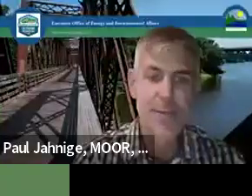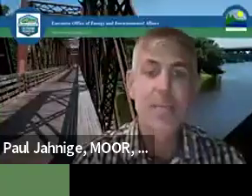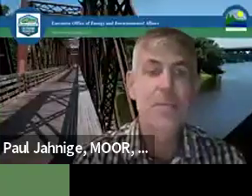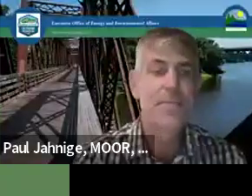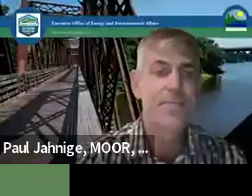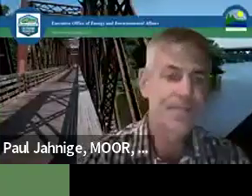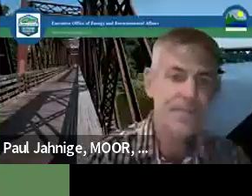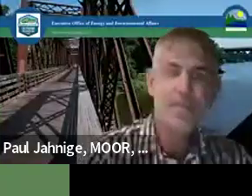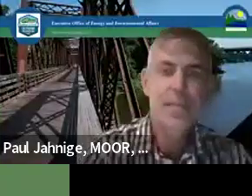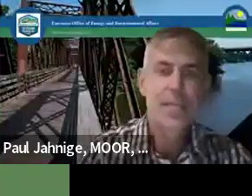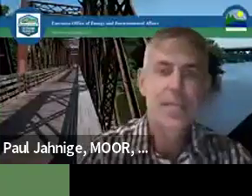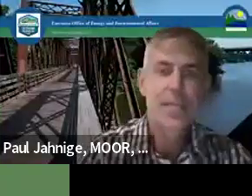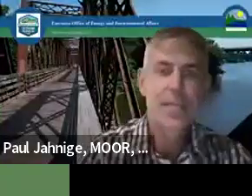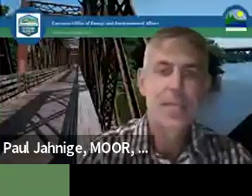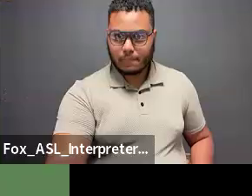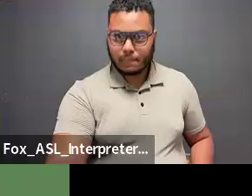So again, thank you.